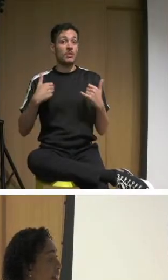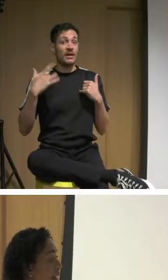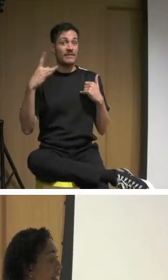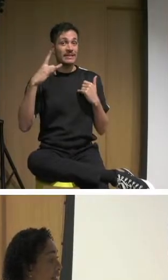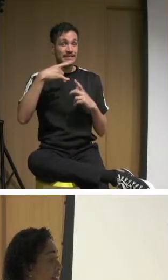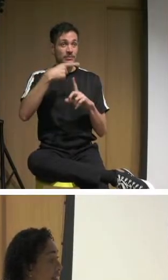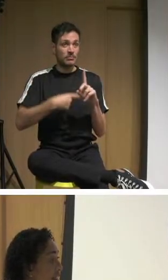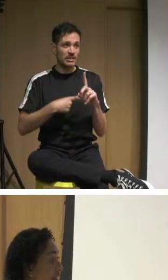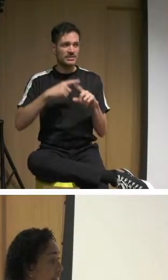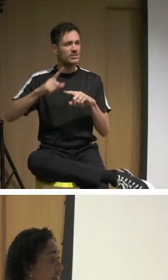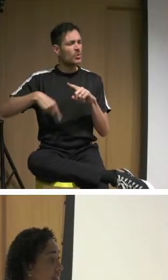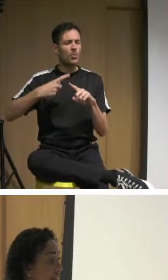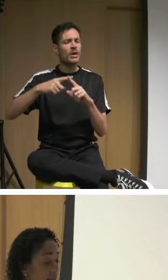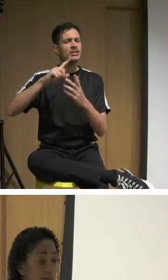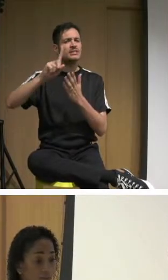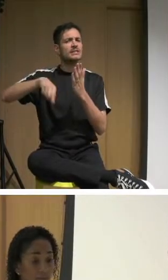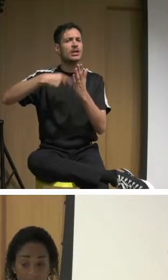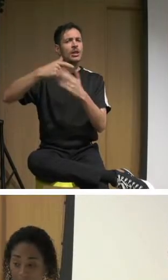clock begin again? Absolutely.